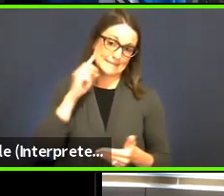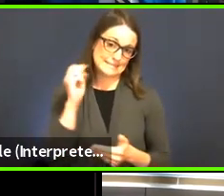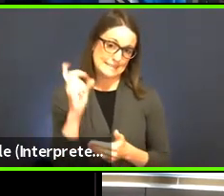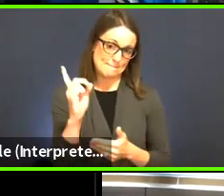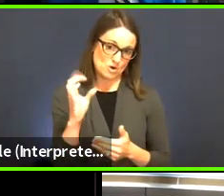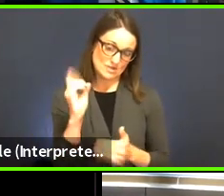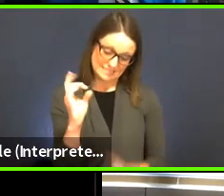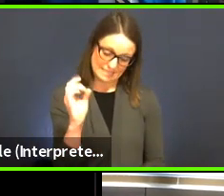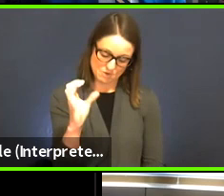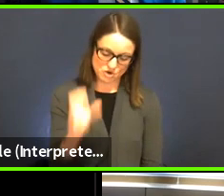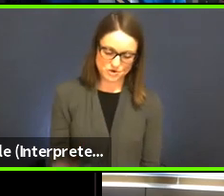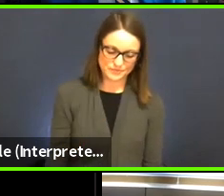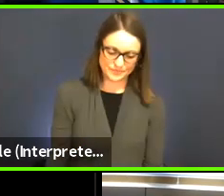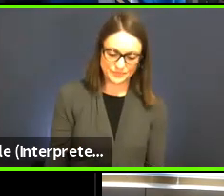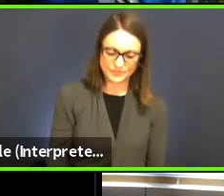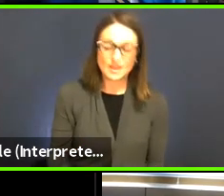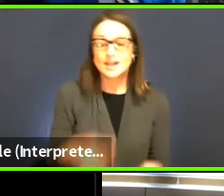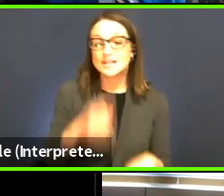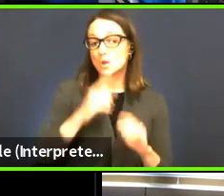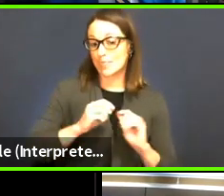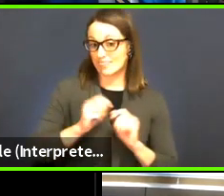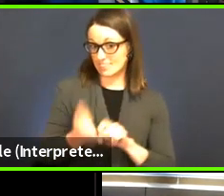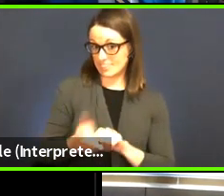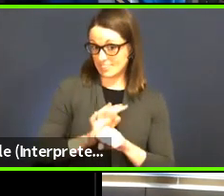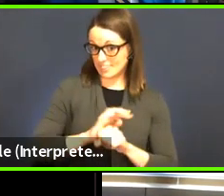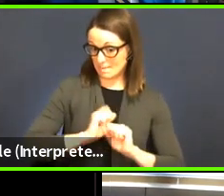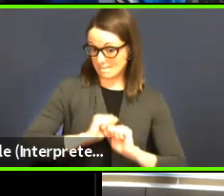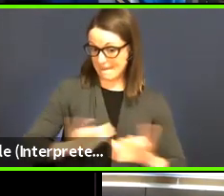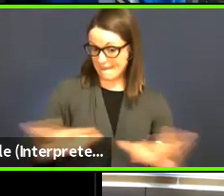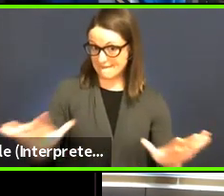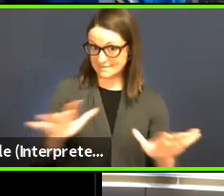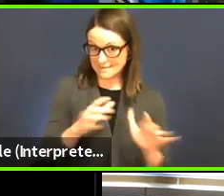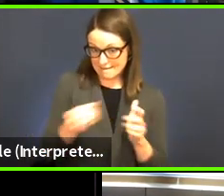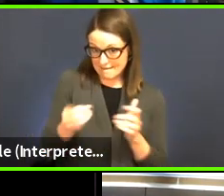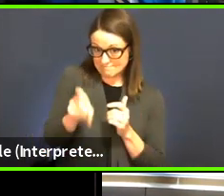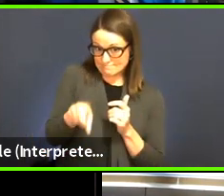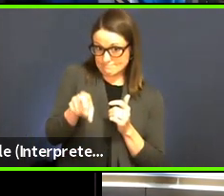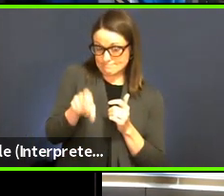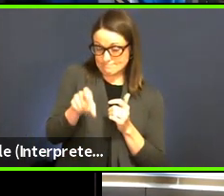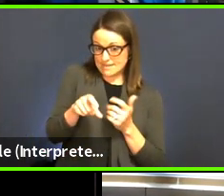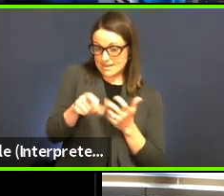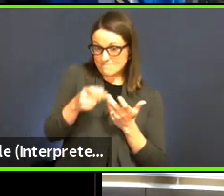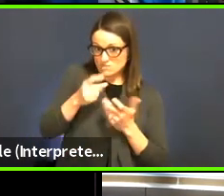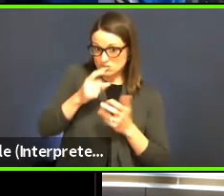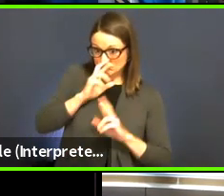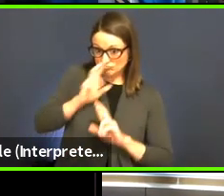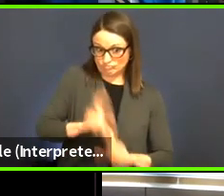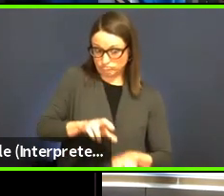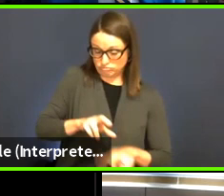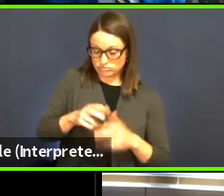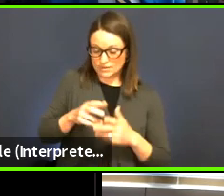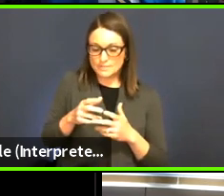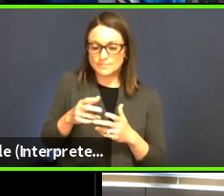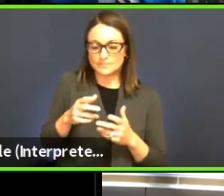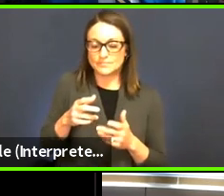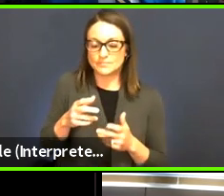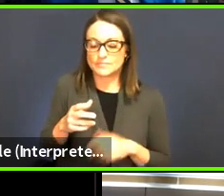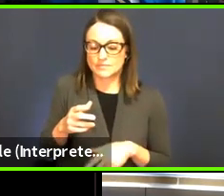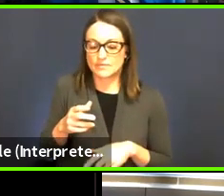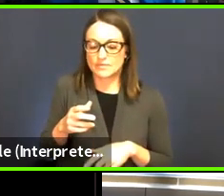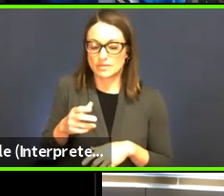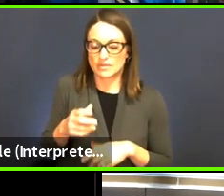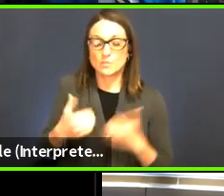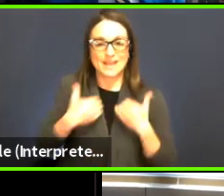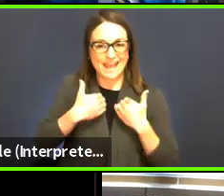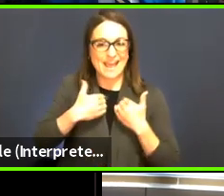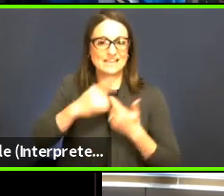The pandemic and our necessary efforts to respond, but also pause on important activity underway in the spring, such as our strategic planning